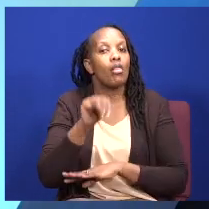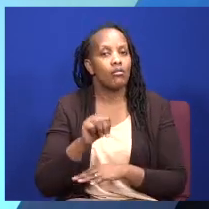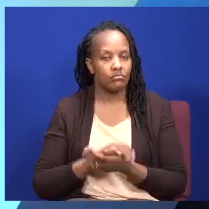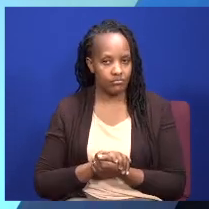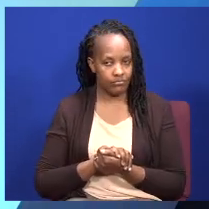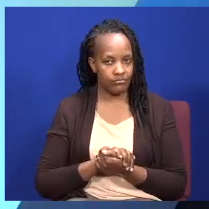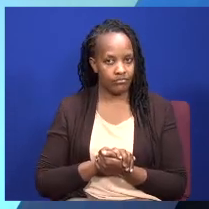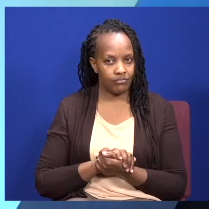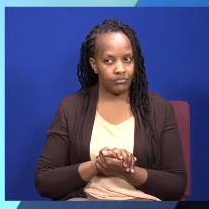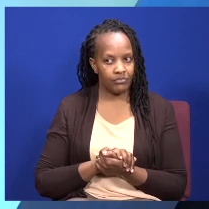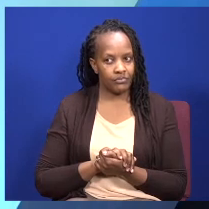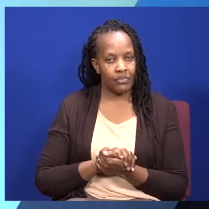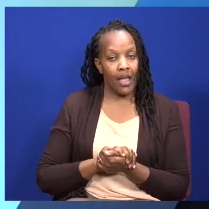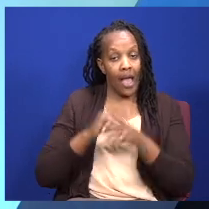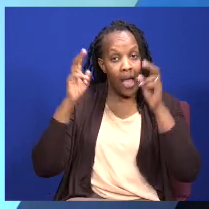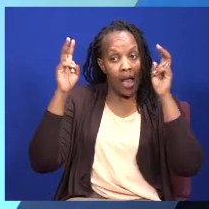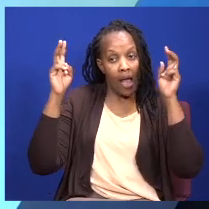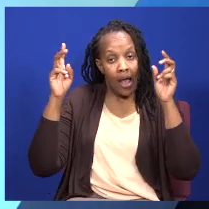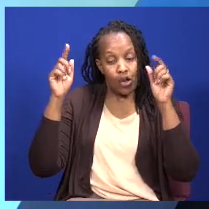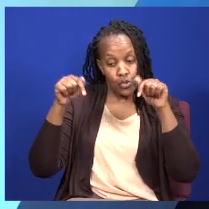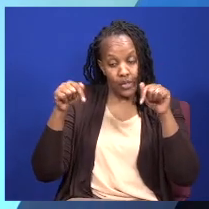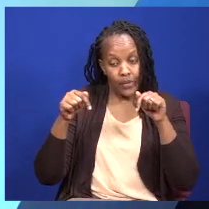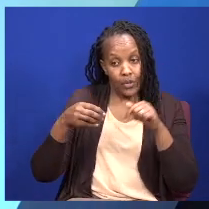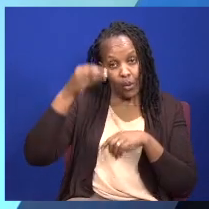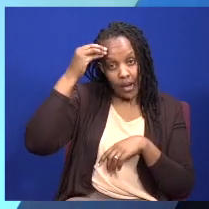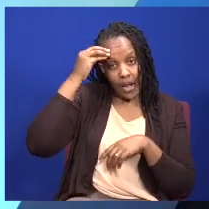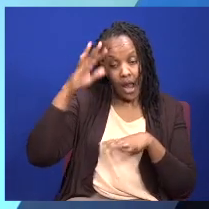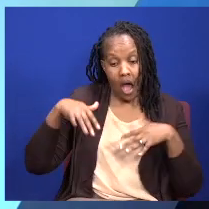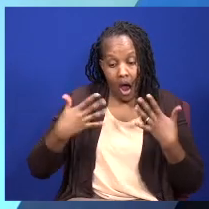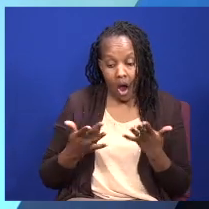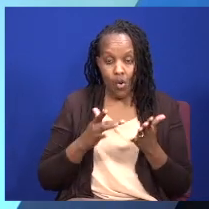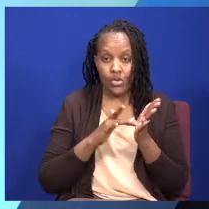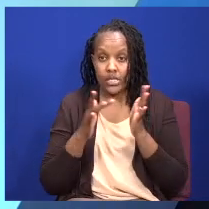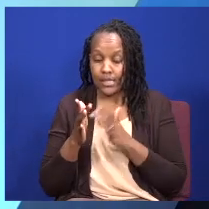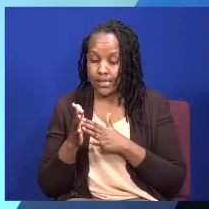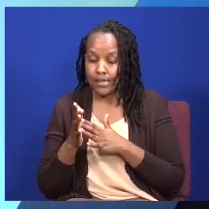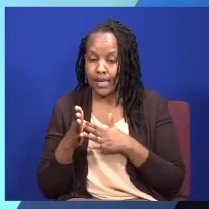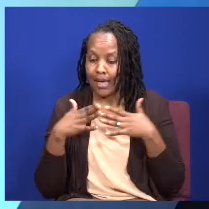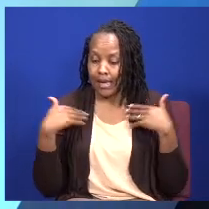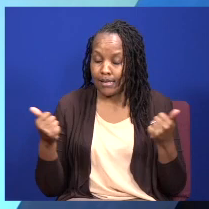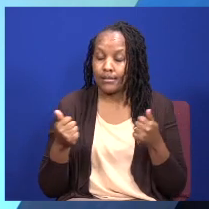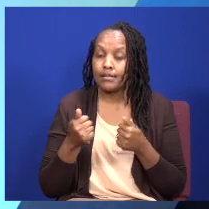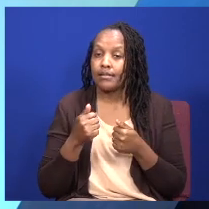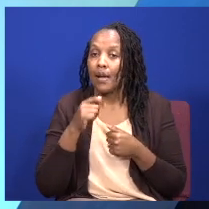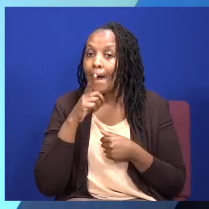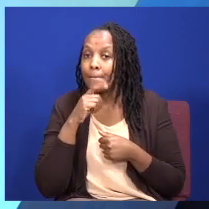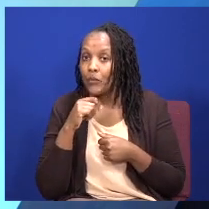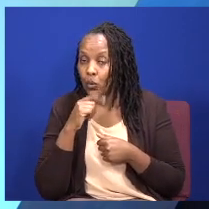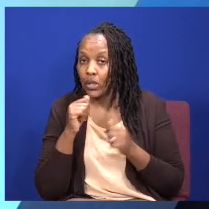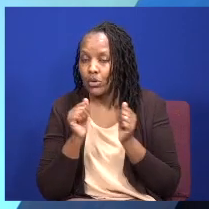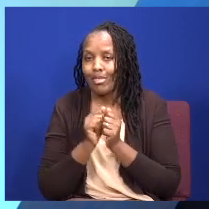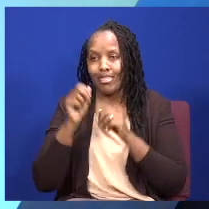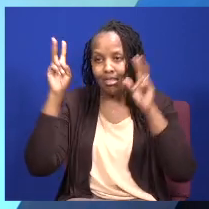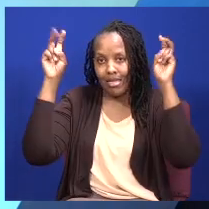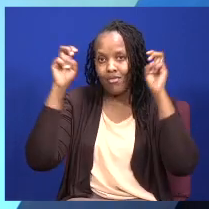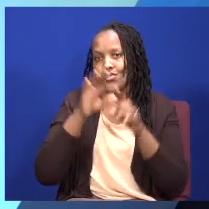our lesson today. Our lesson today is we'll see how Jesus healed a boy with an evil spirit. And our